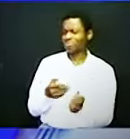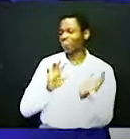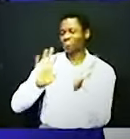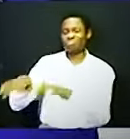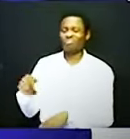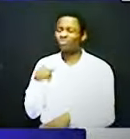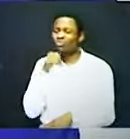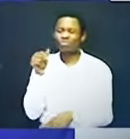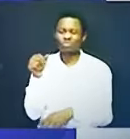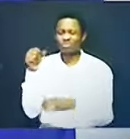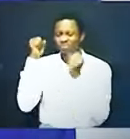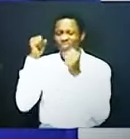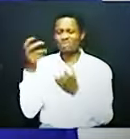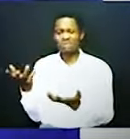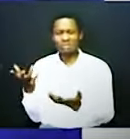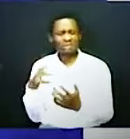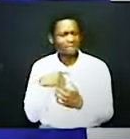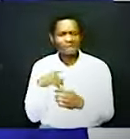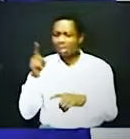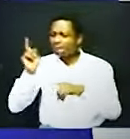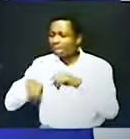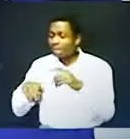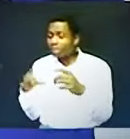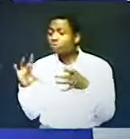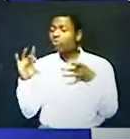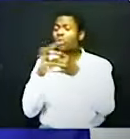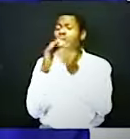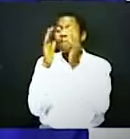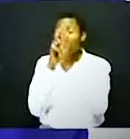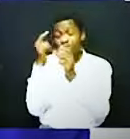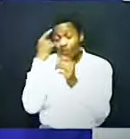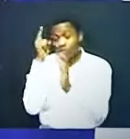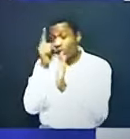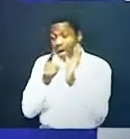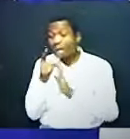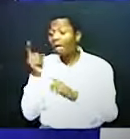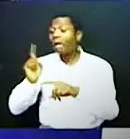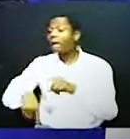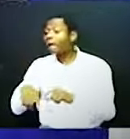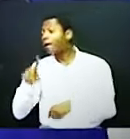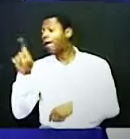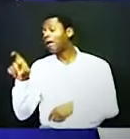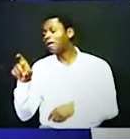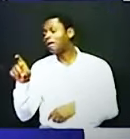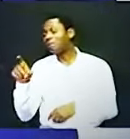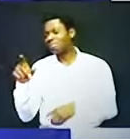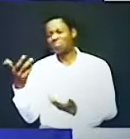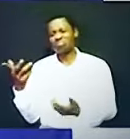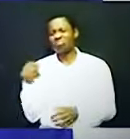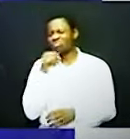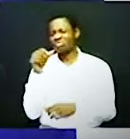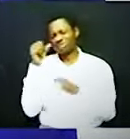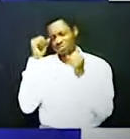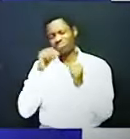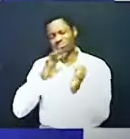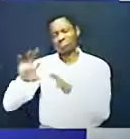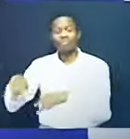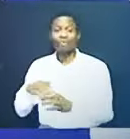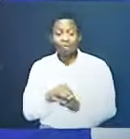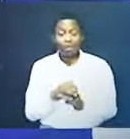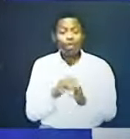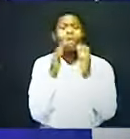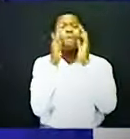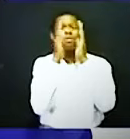He said, you cannot just even pray with me for 1 hour. I'm praying that our hearts will follow